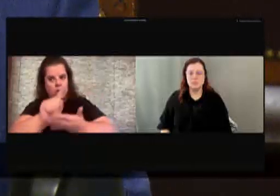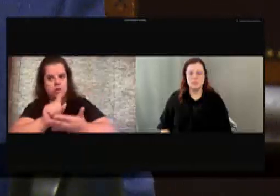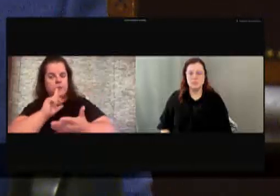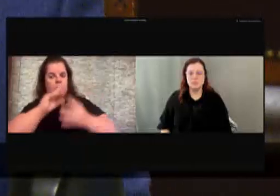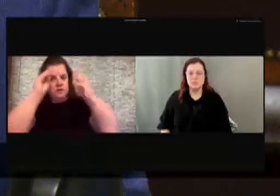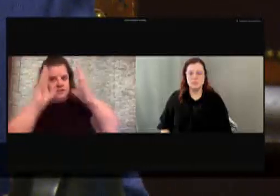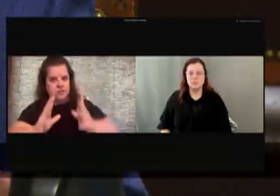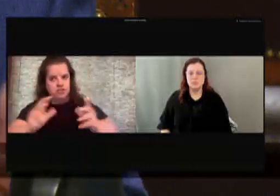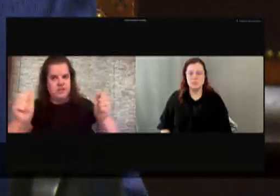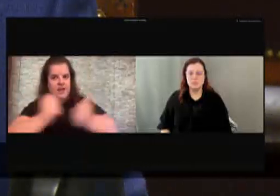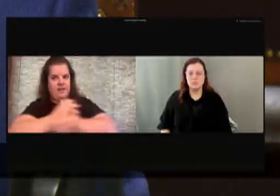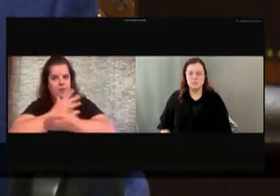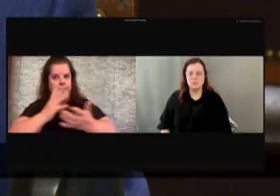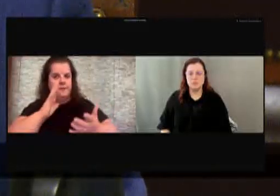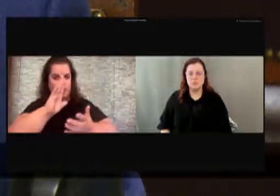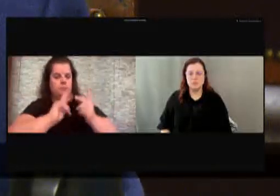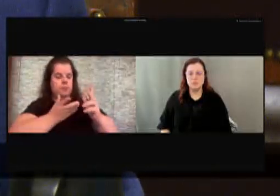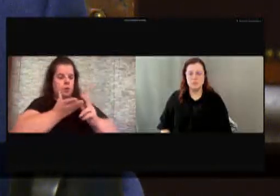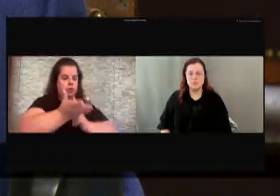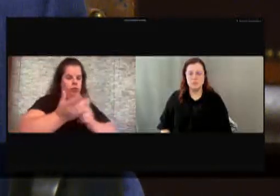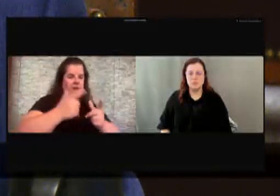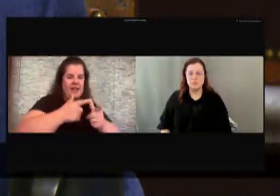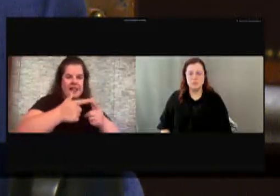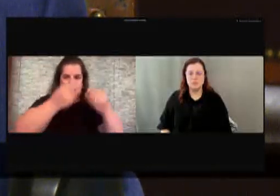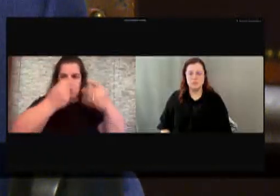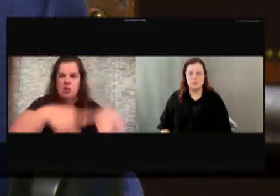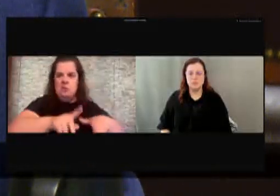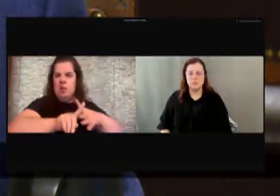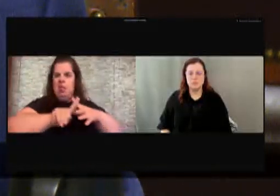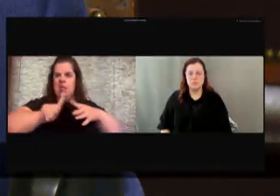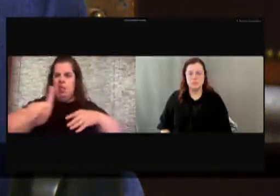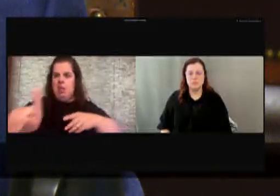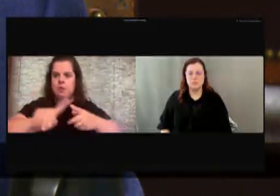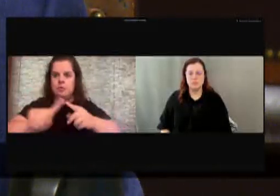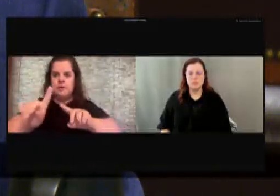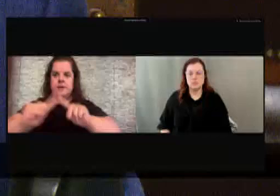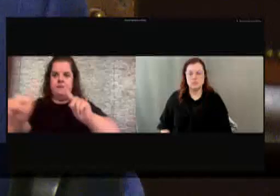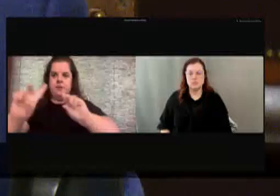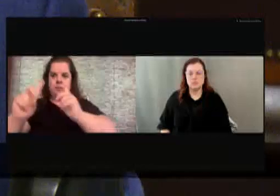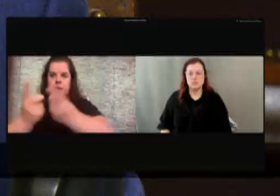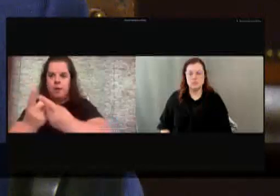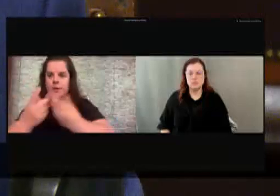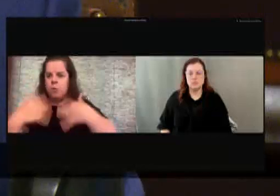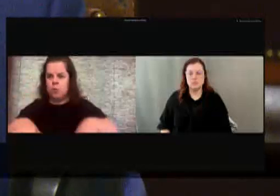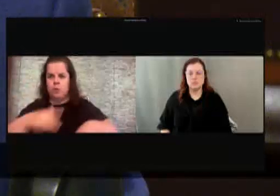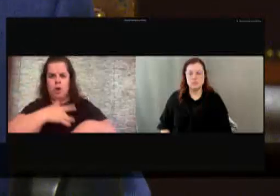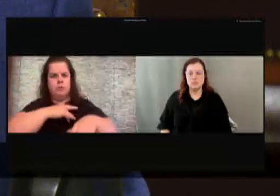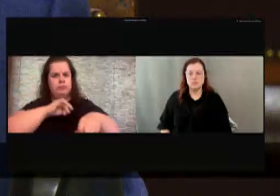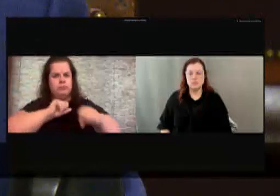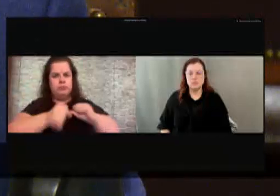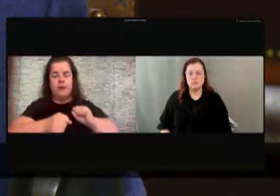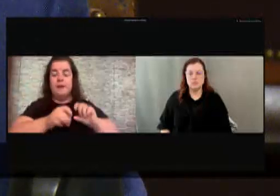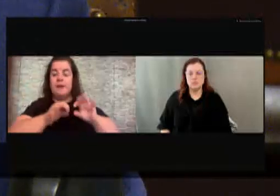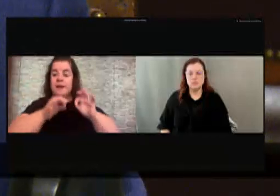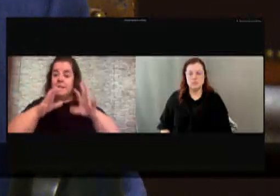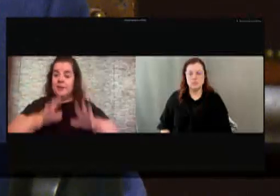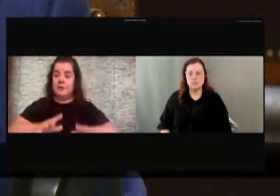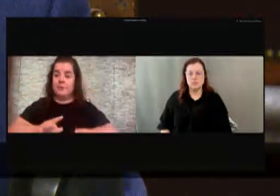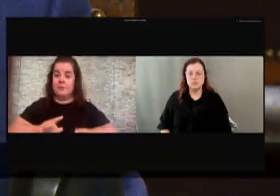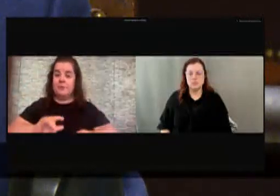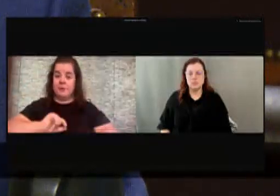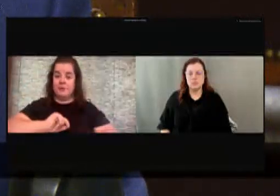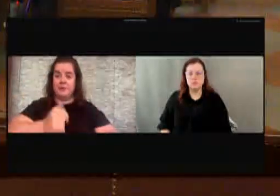put these folks through. And then just to lose them to another municipality is just heartbreaking. So, okay, that's it, Anthony. Thanks. Thank